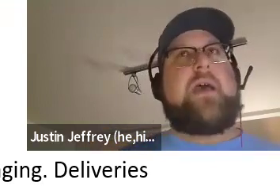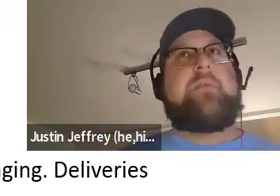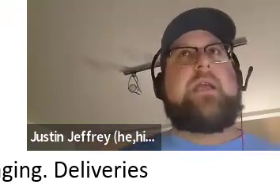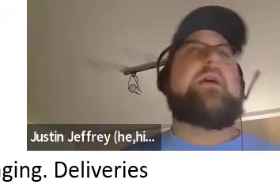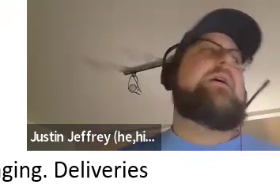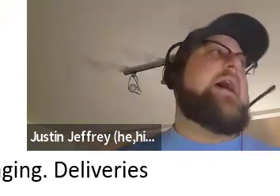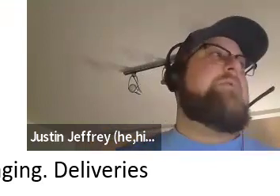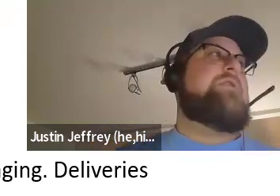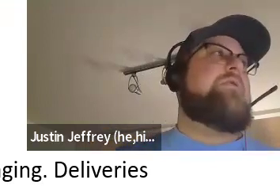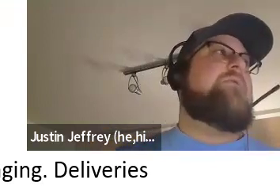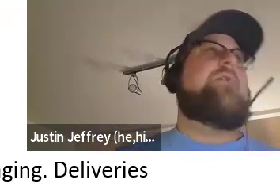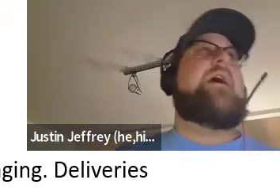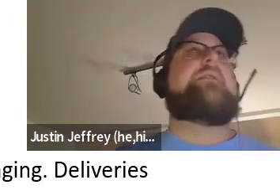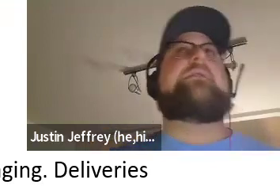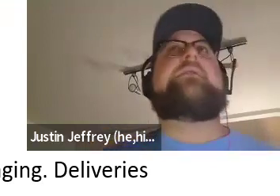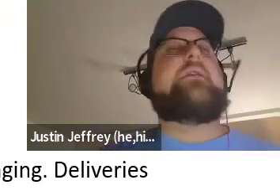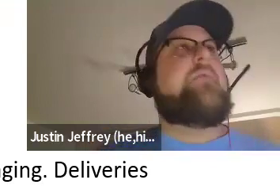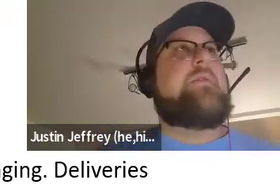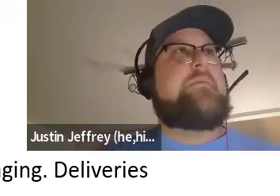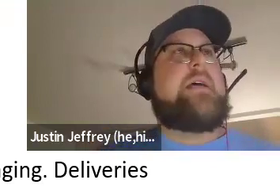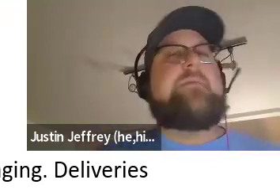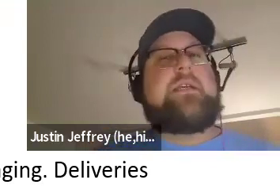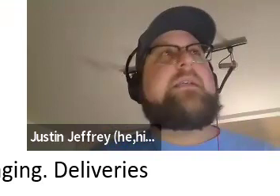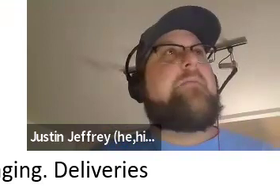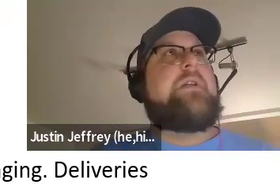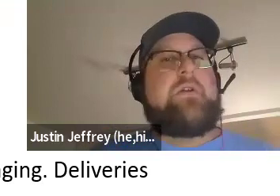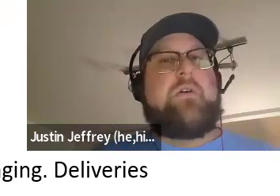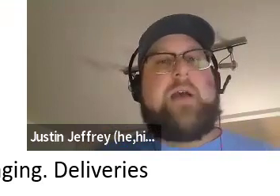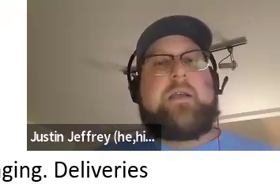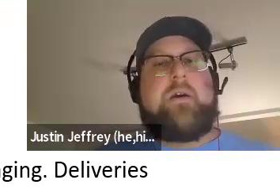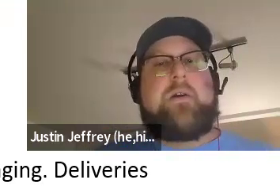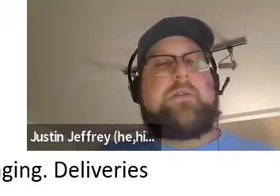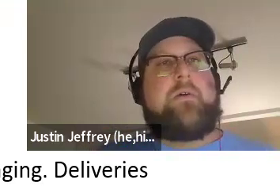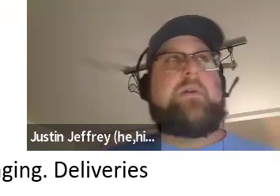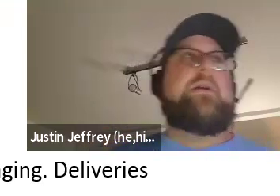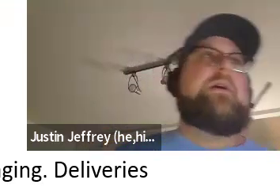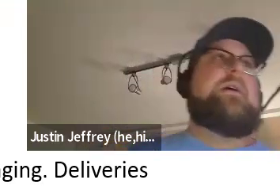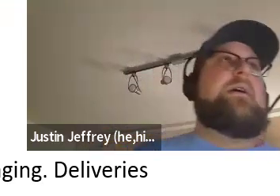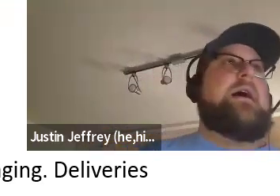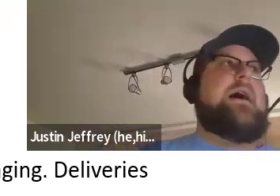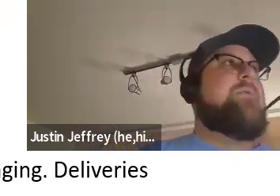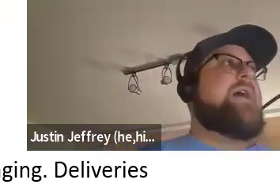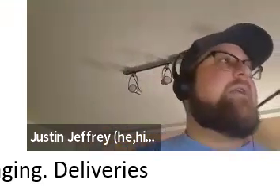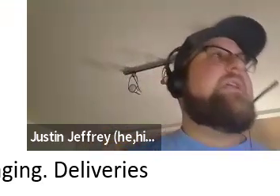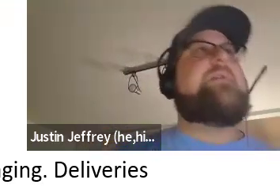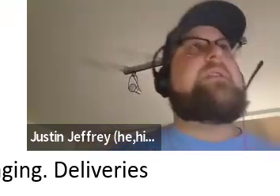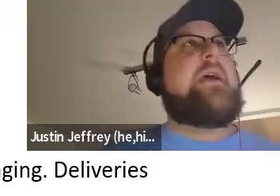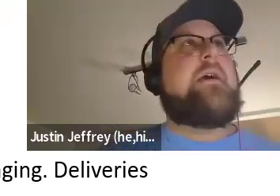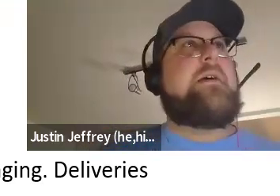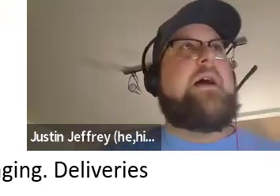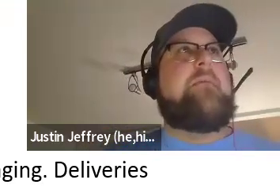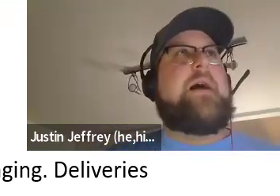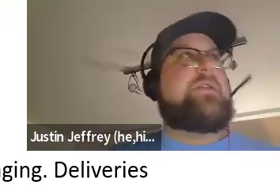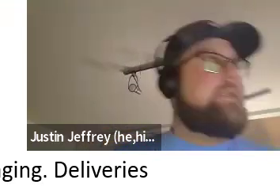to their own family, happen to their own friends, even though sometimes it does happen in your own backyard. So I will kind of leave